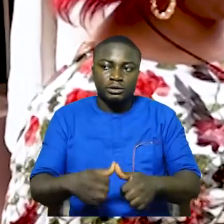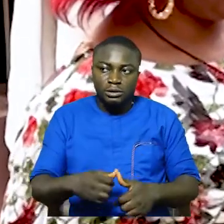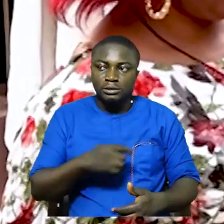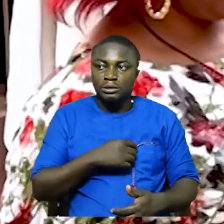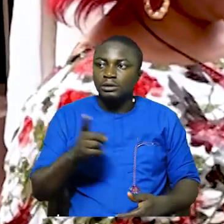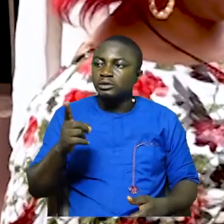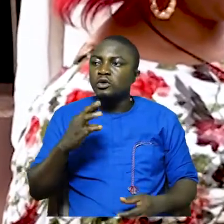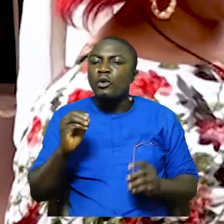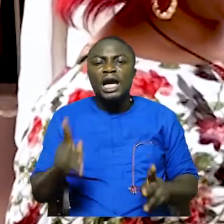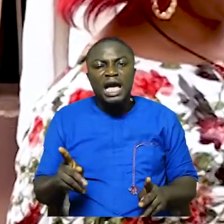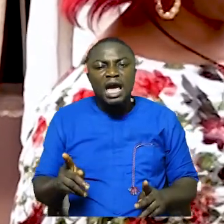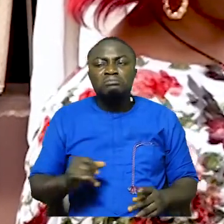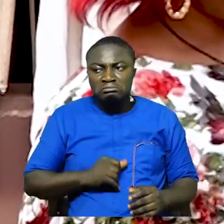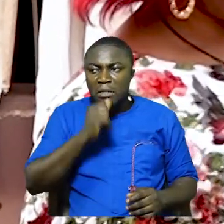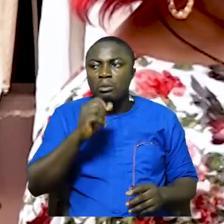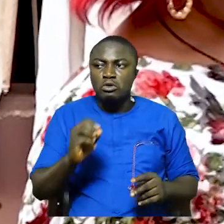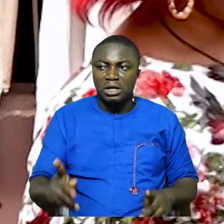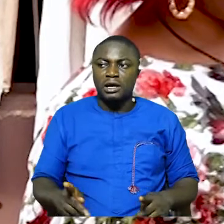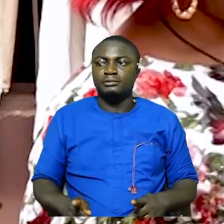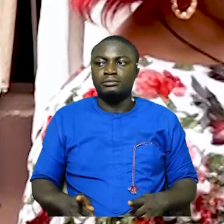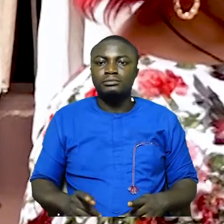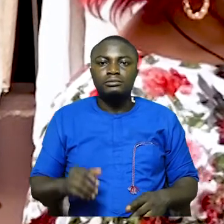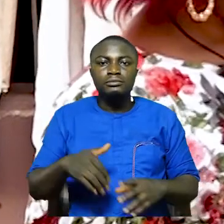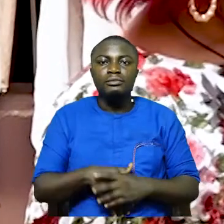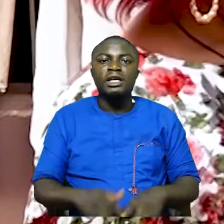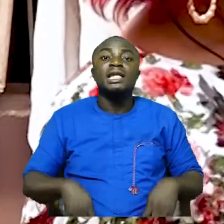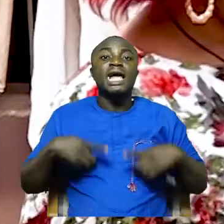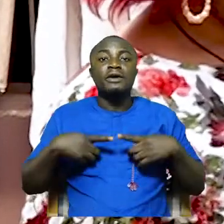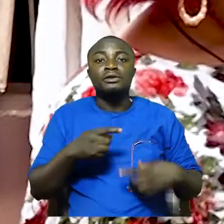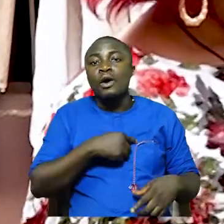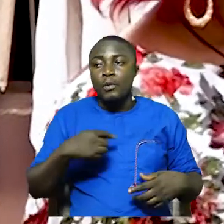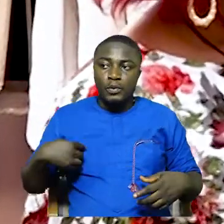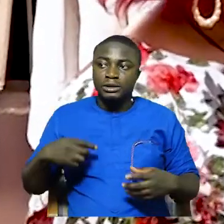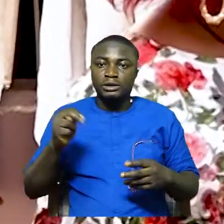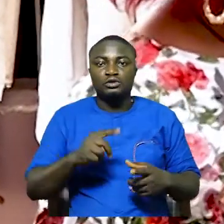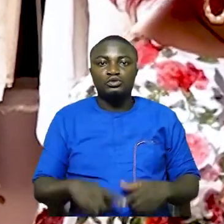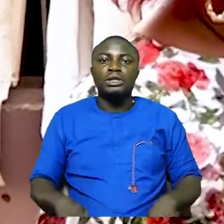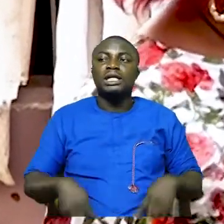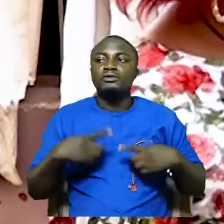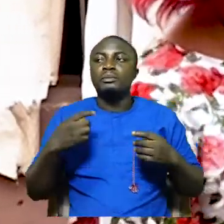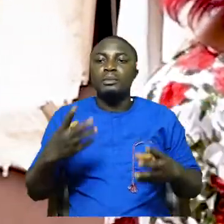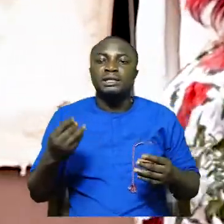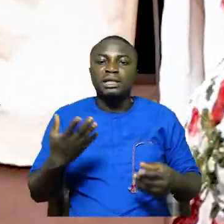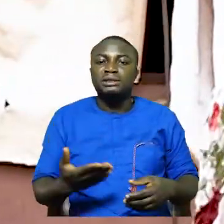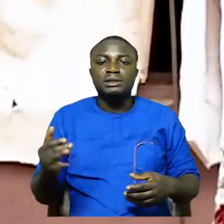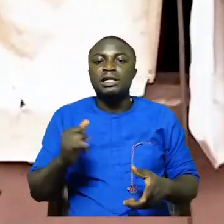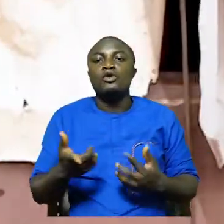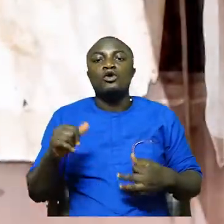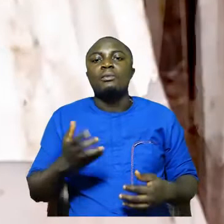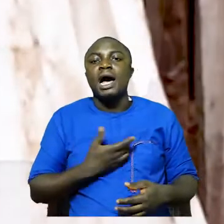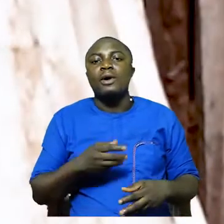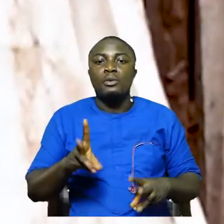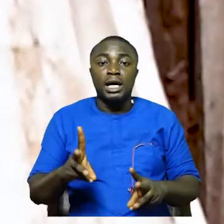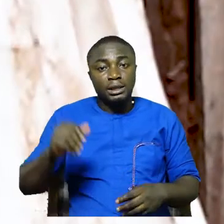are you okay? You will be fine. Okay. Yeah. Are you okay now? Yes, I'm okay. In life, we have to live with